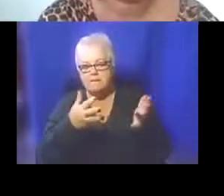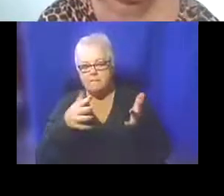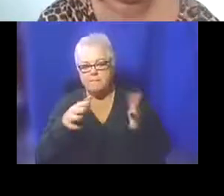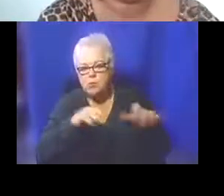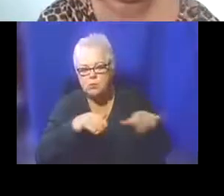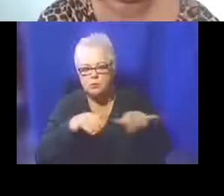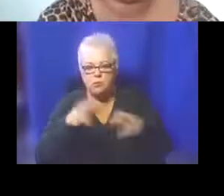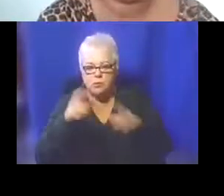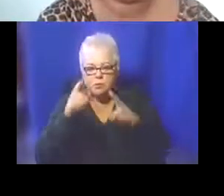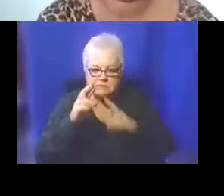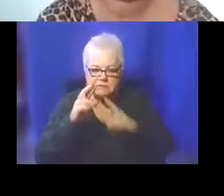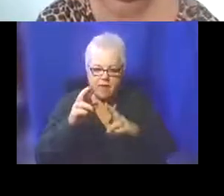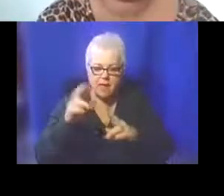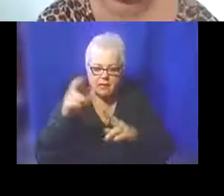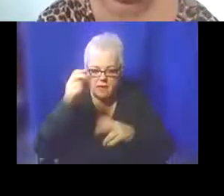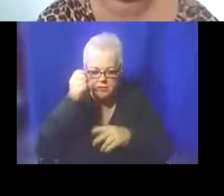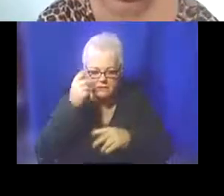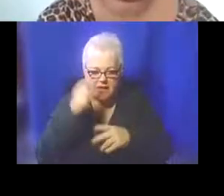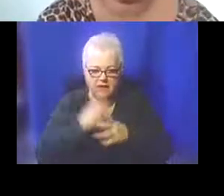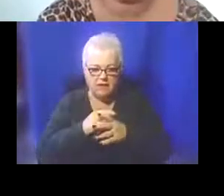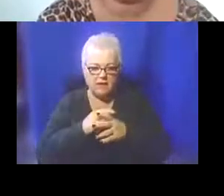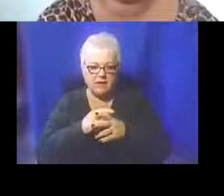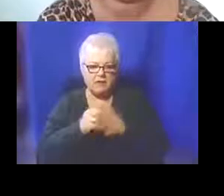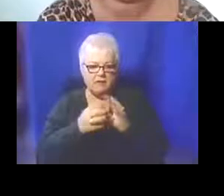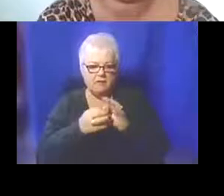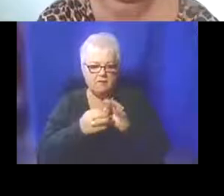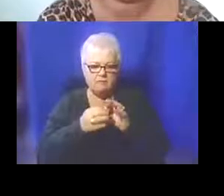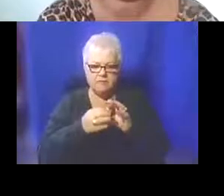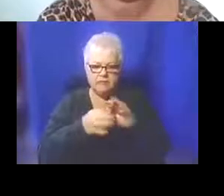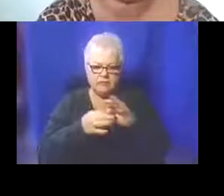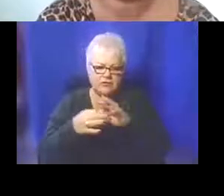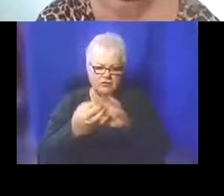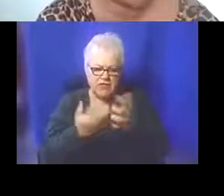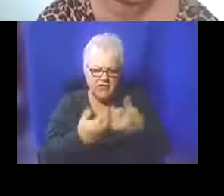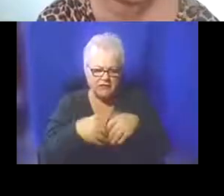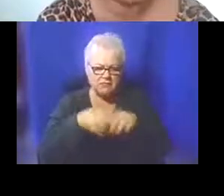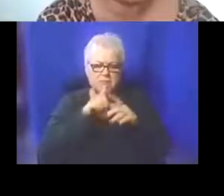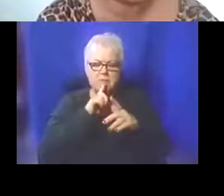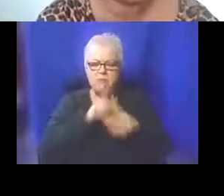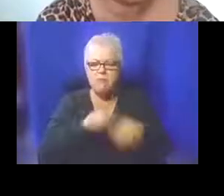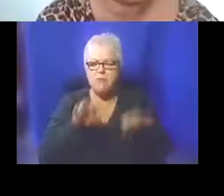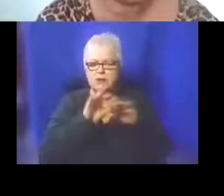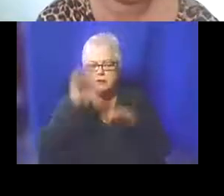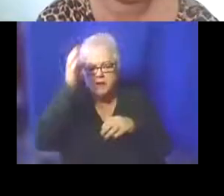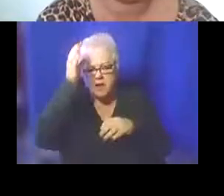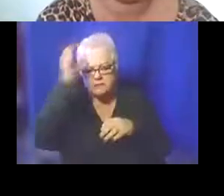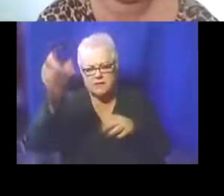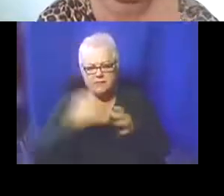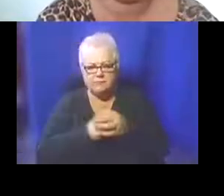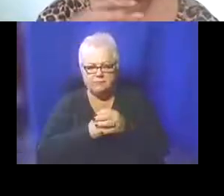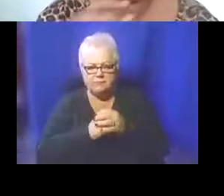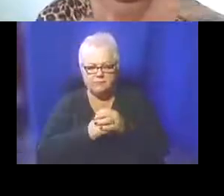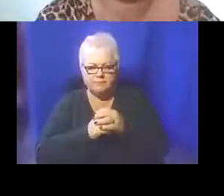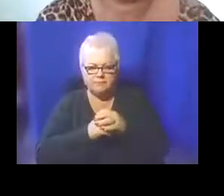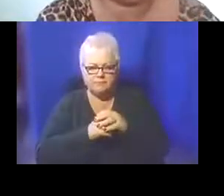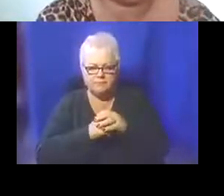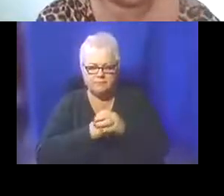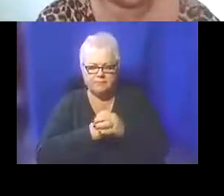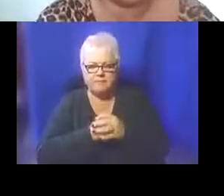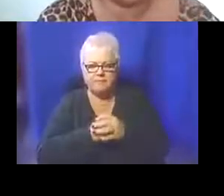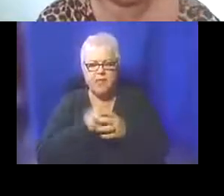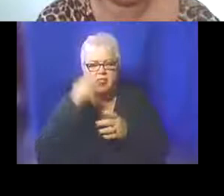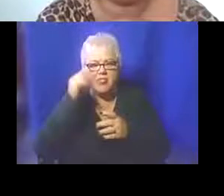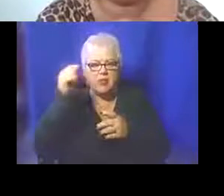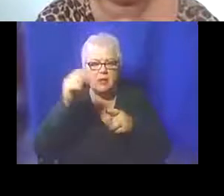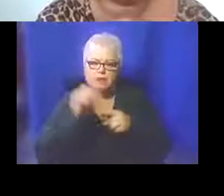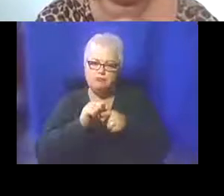and understanding. Intersectionality is a really important concept and sort of theory to practice